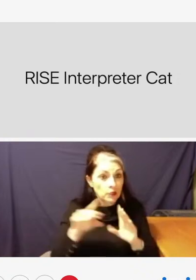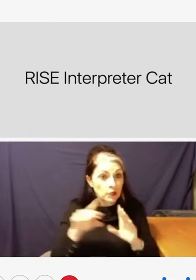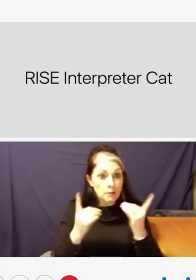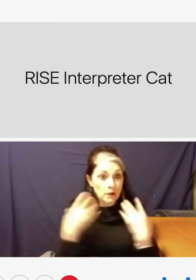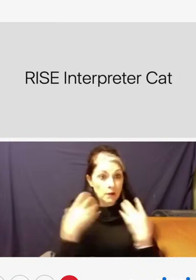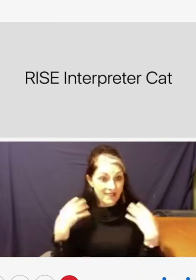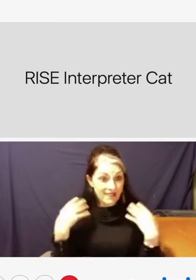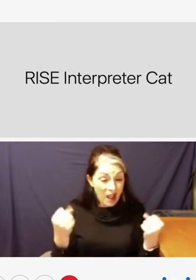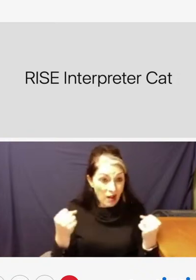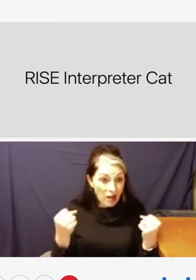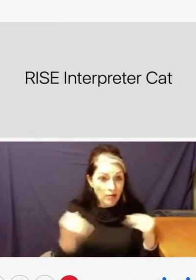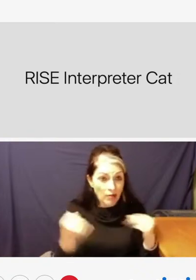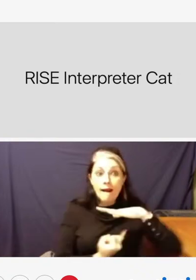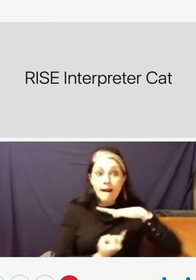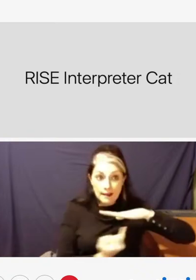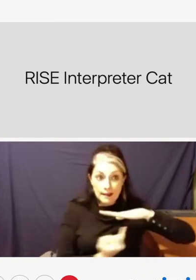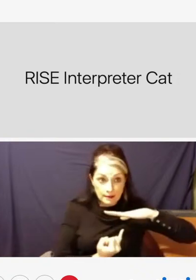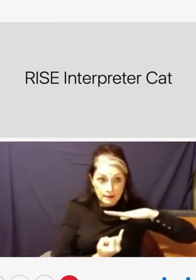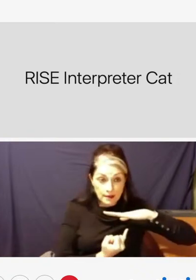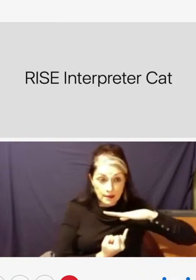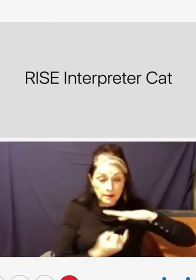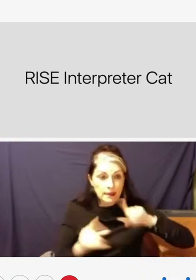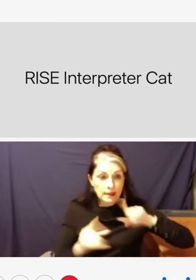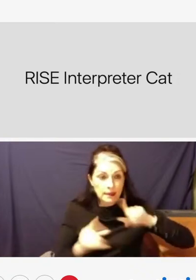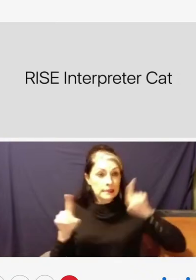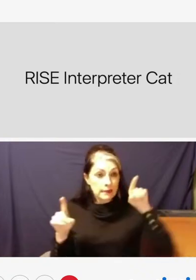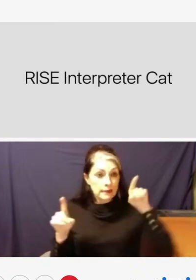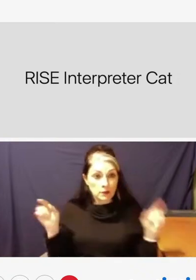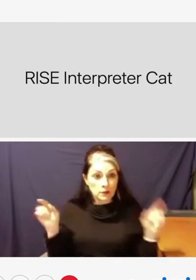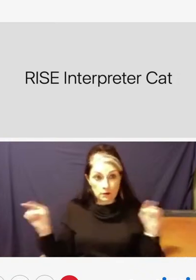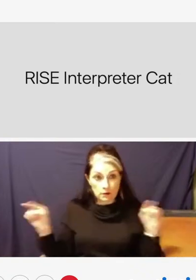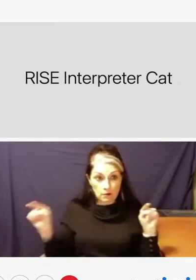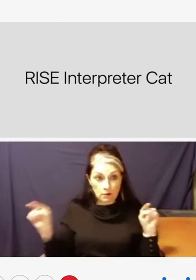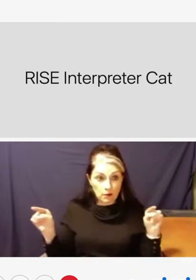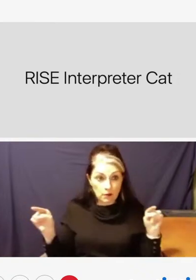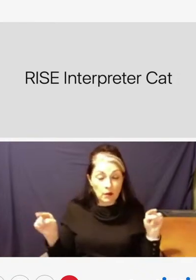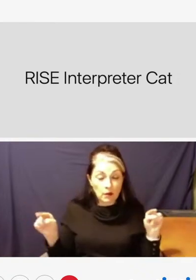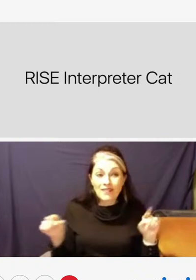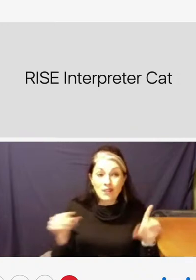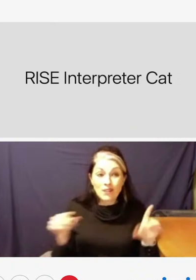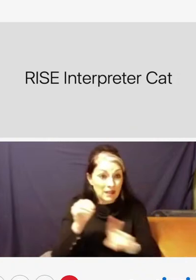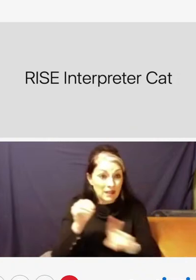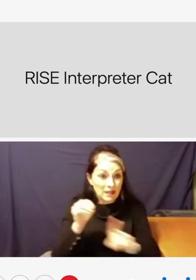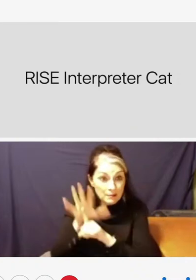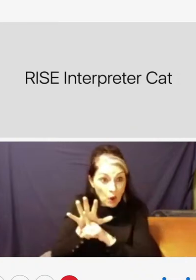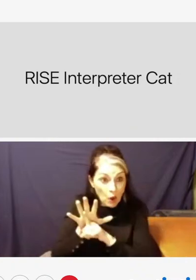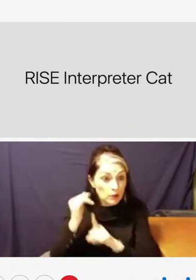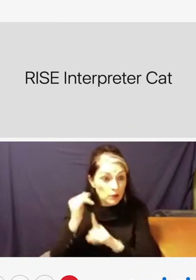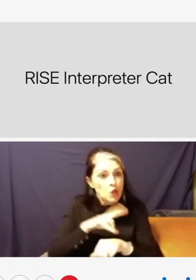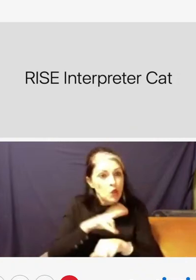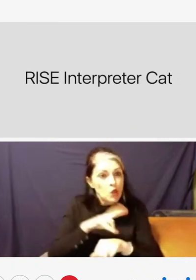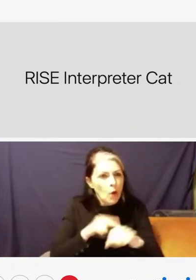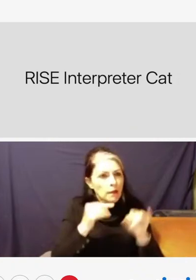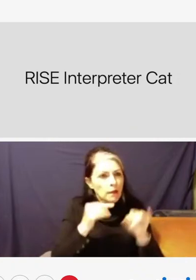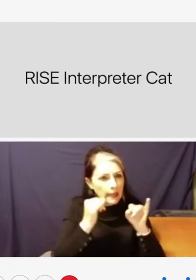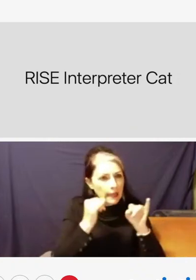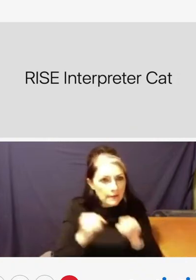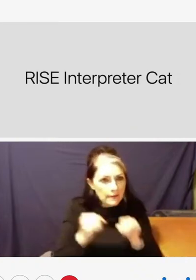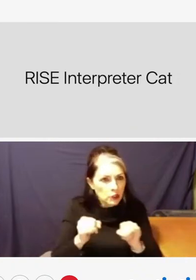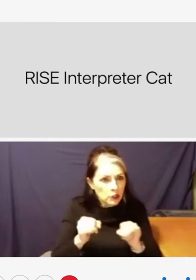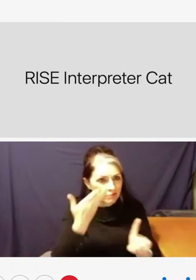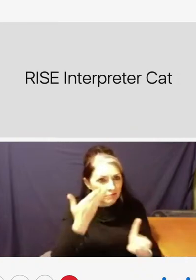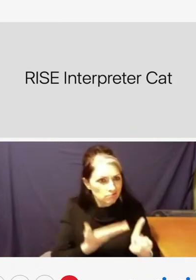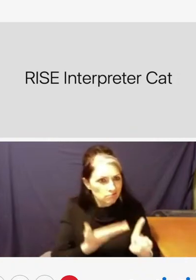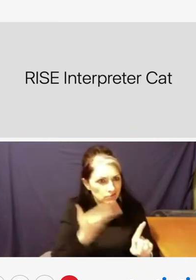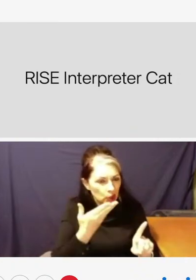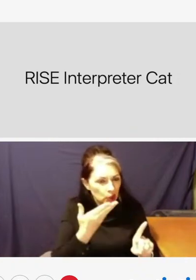isolate the difference between those who are exposed so normally with the individual we identify those individuals like I said who